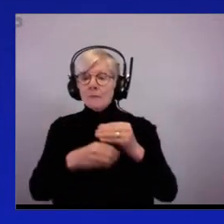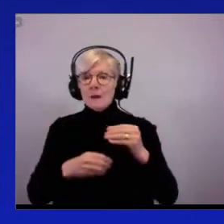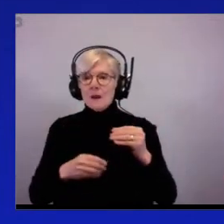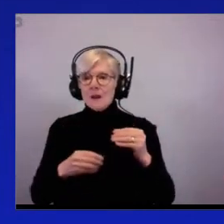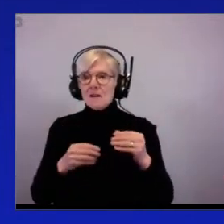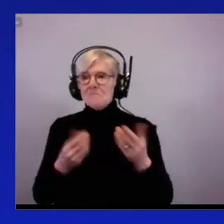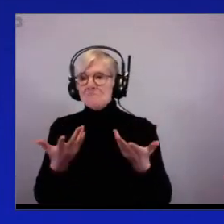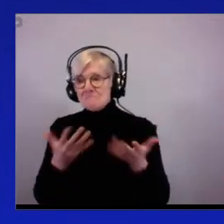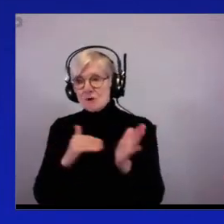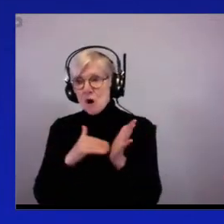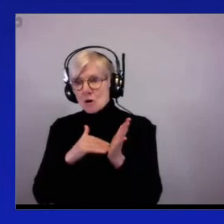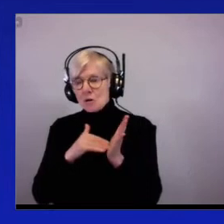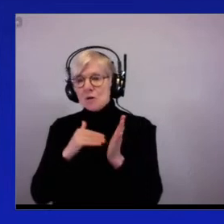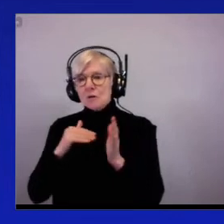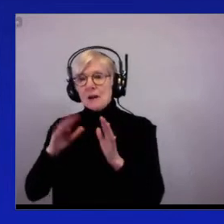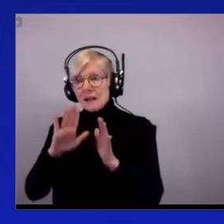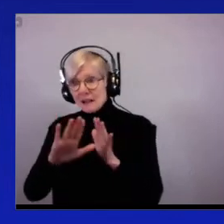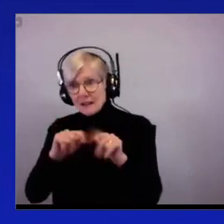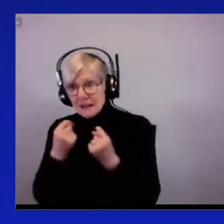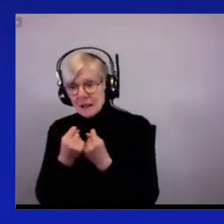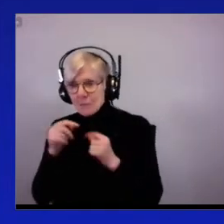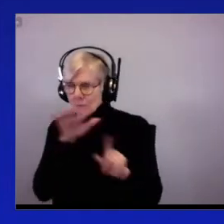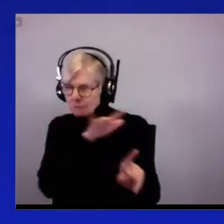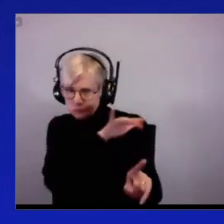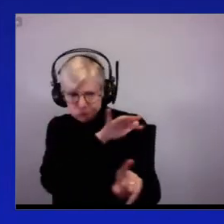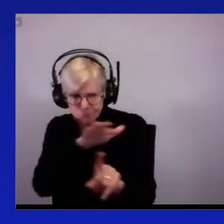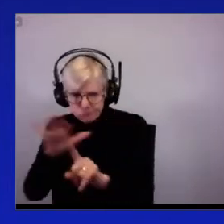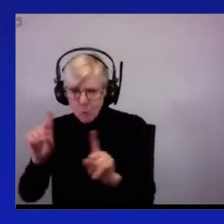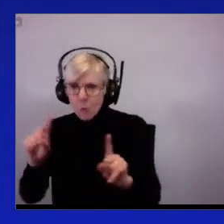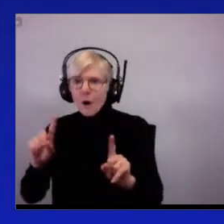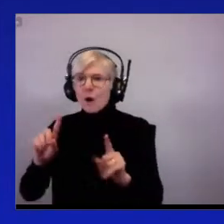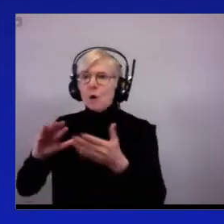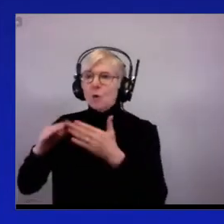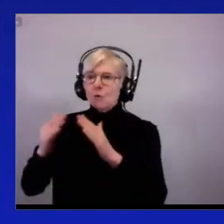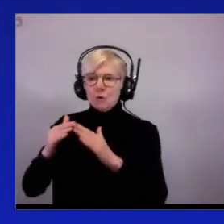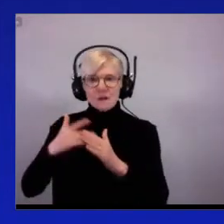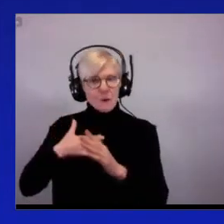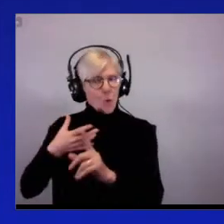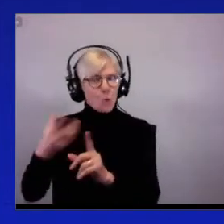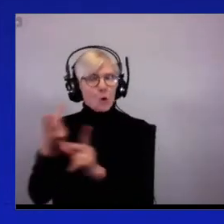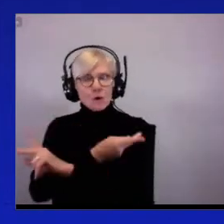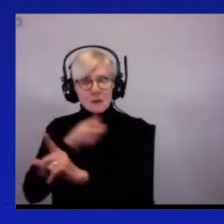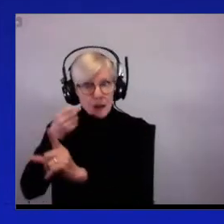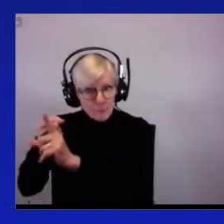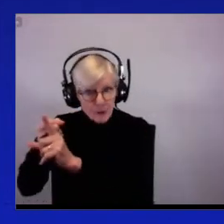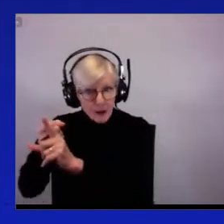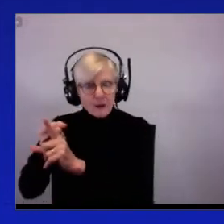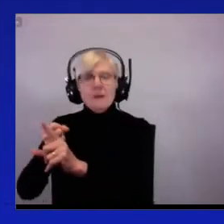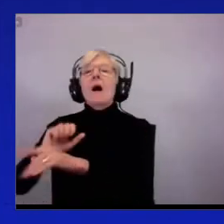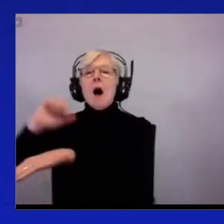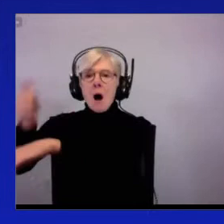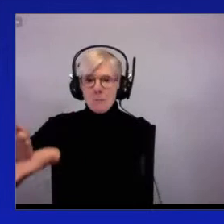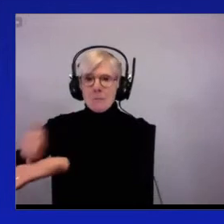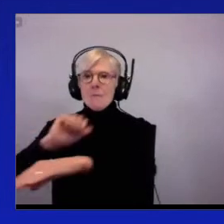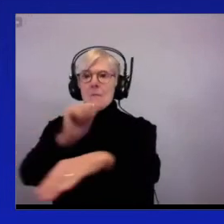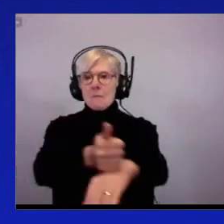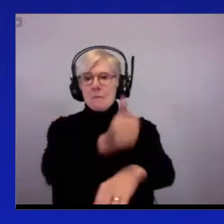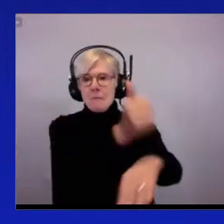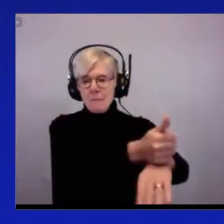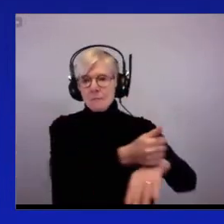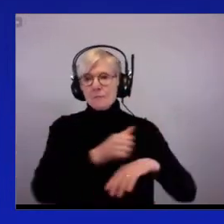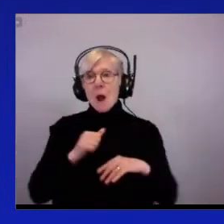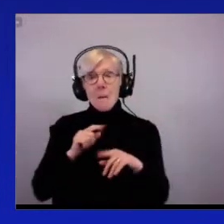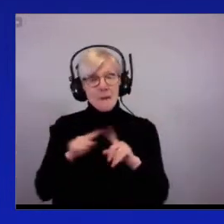have done. We're analyzing where people were disproportionately impacted, and that's what we're looking at, those areas, to find buildings also that meet